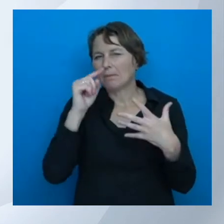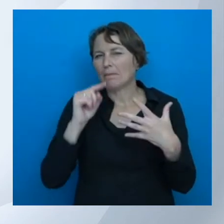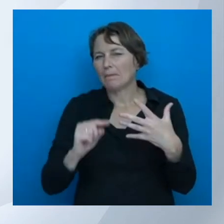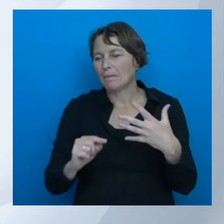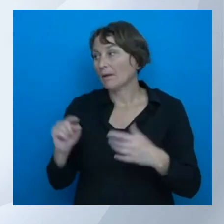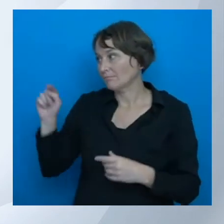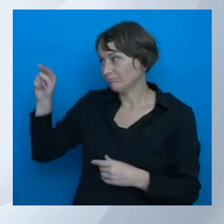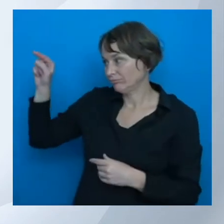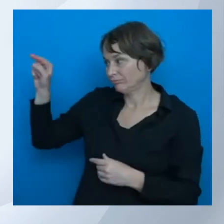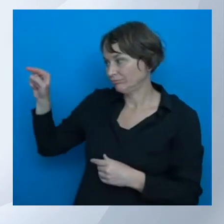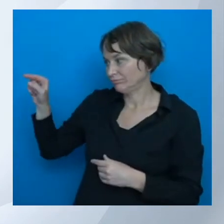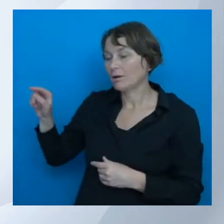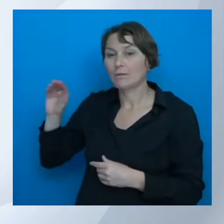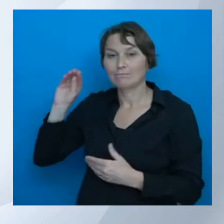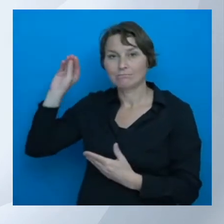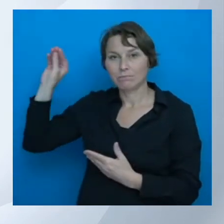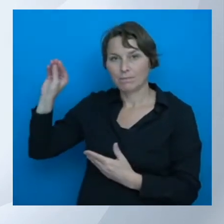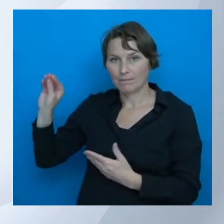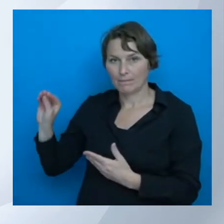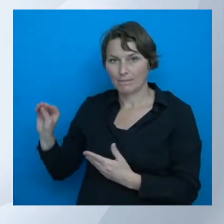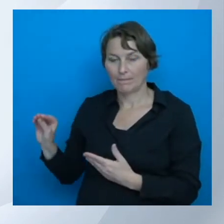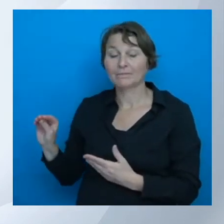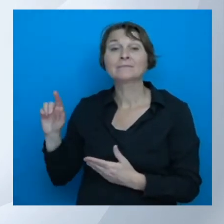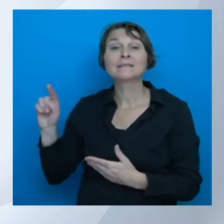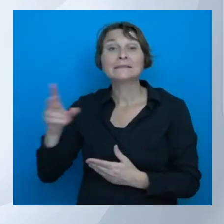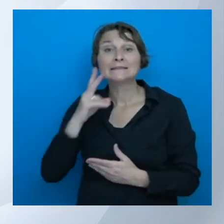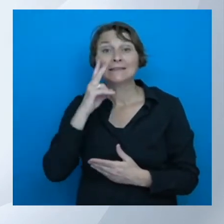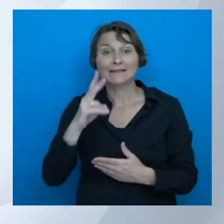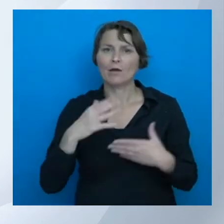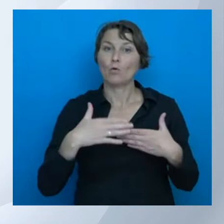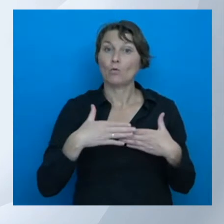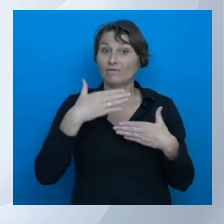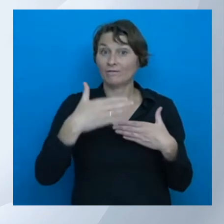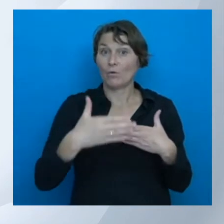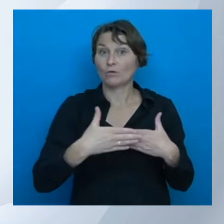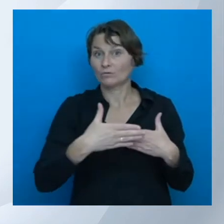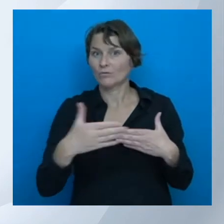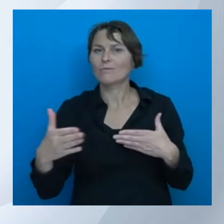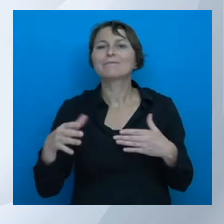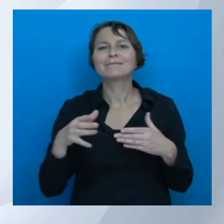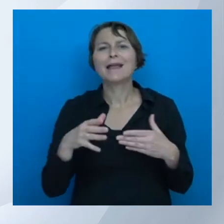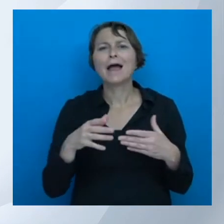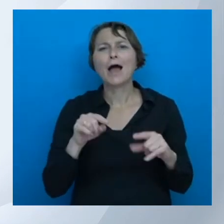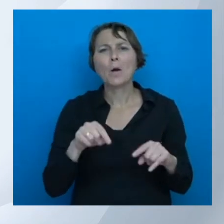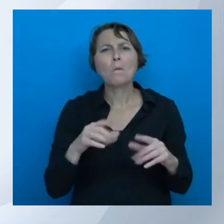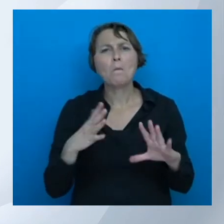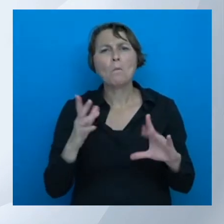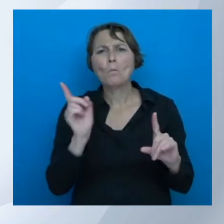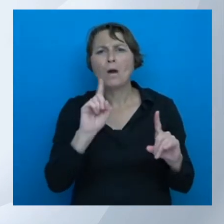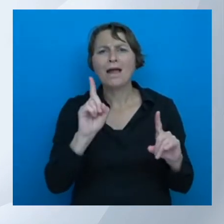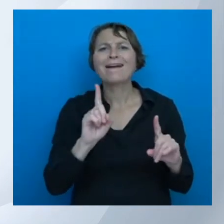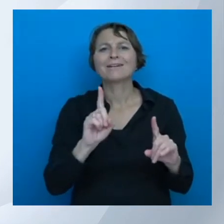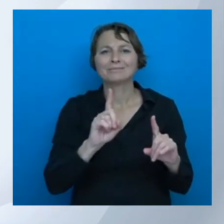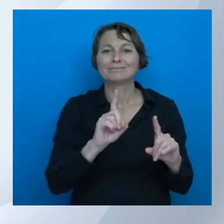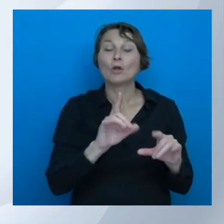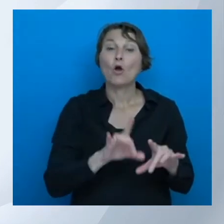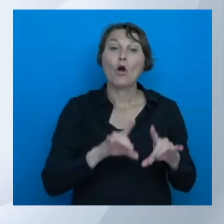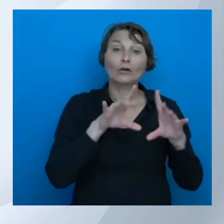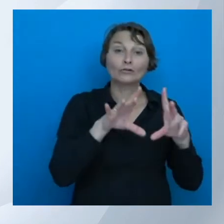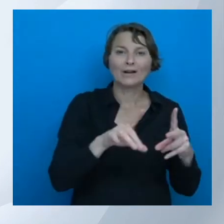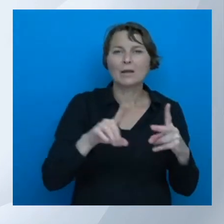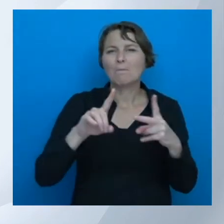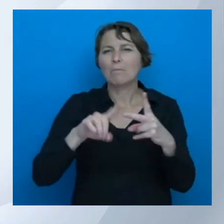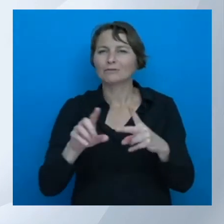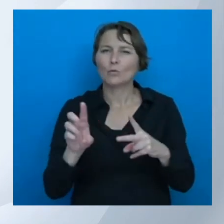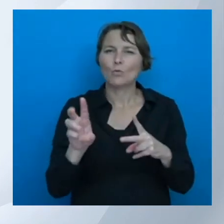now that my Azure Front Door is servicing the Australian data center and the West US data center. And because